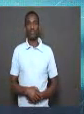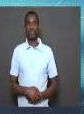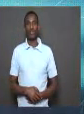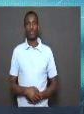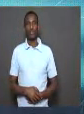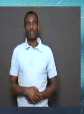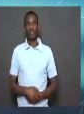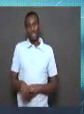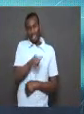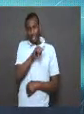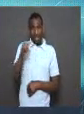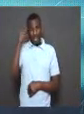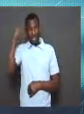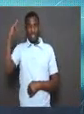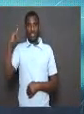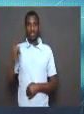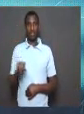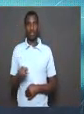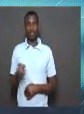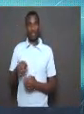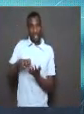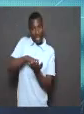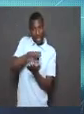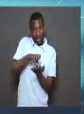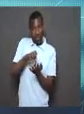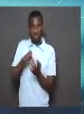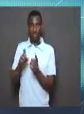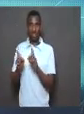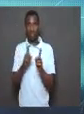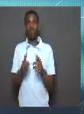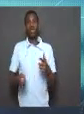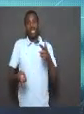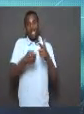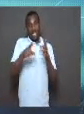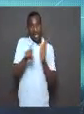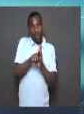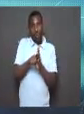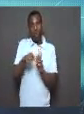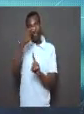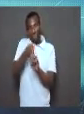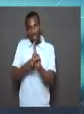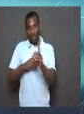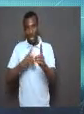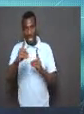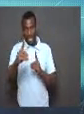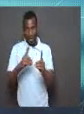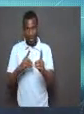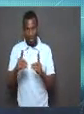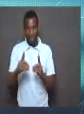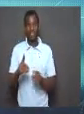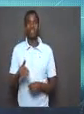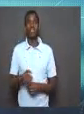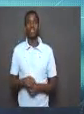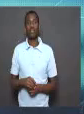The same ideas about entropy and the second law of thermodynamics are